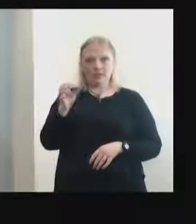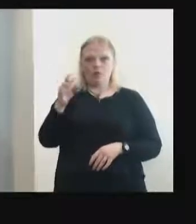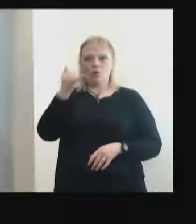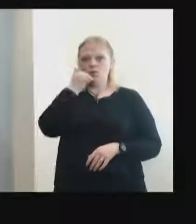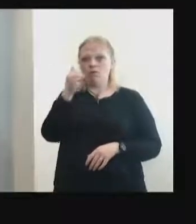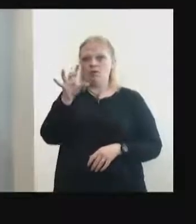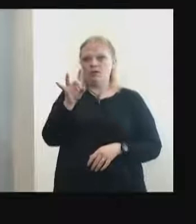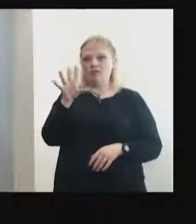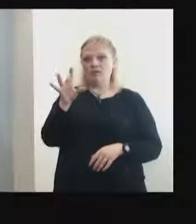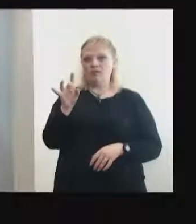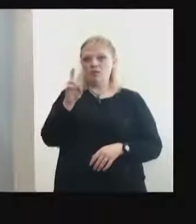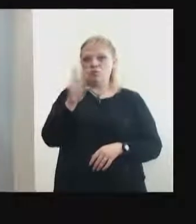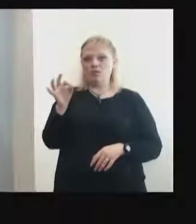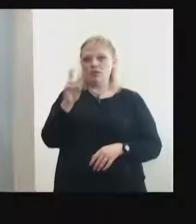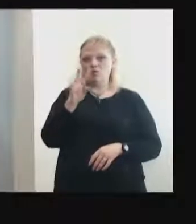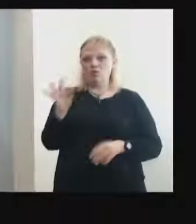call